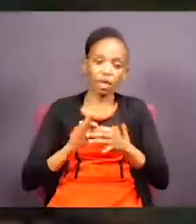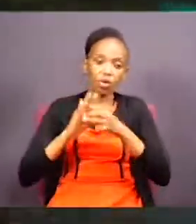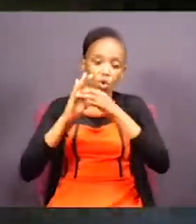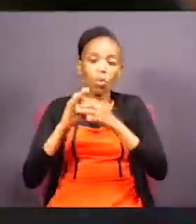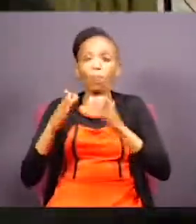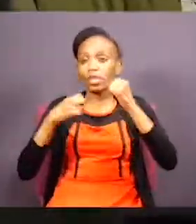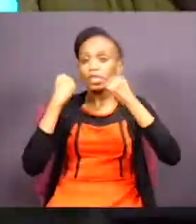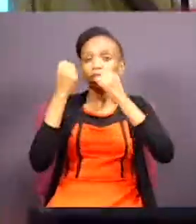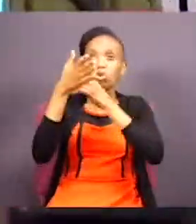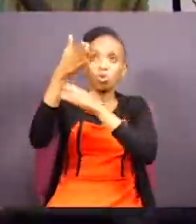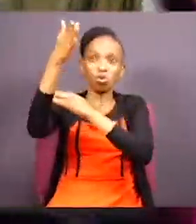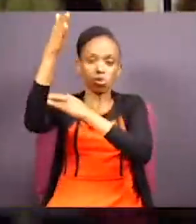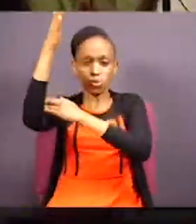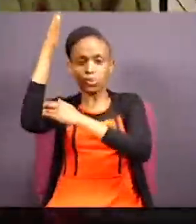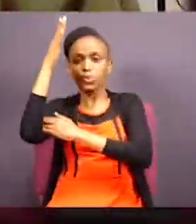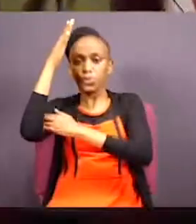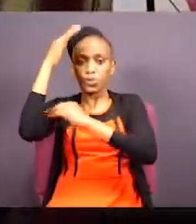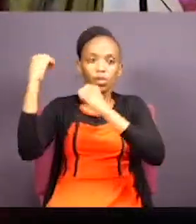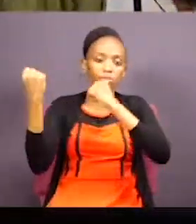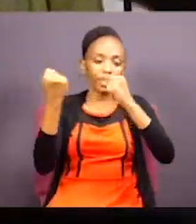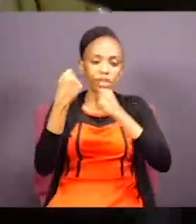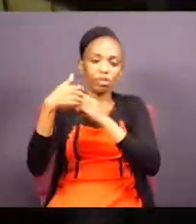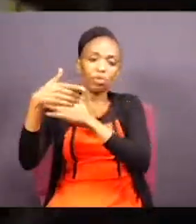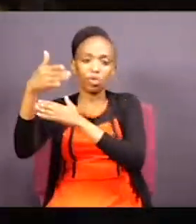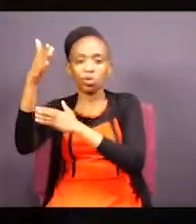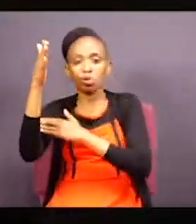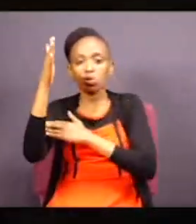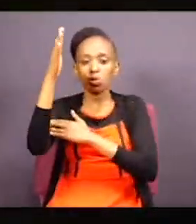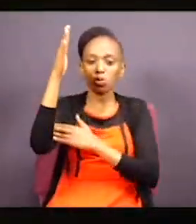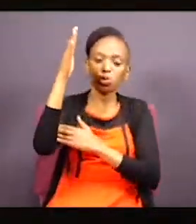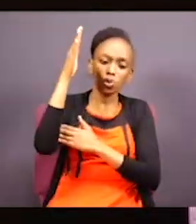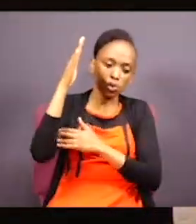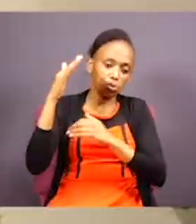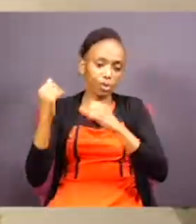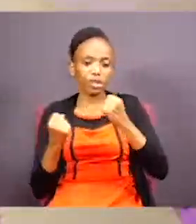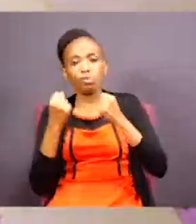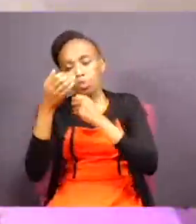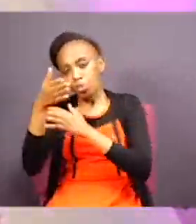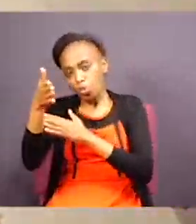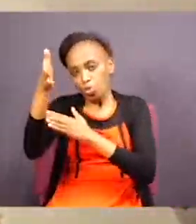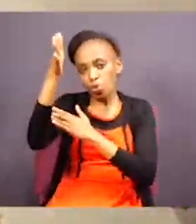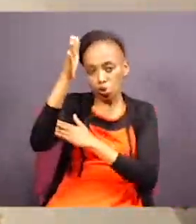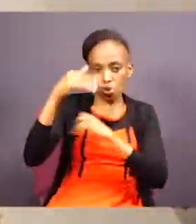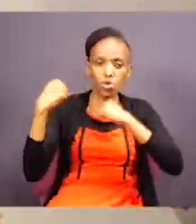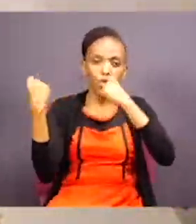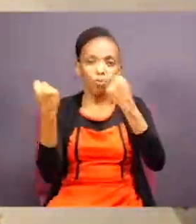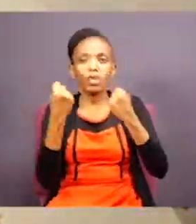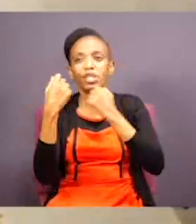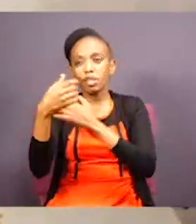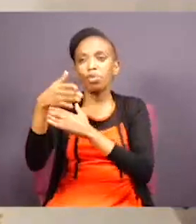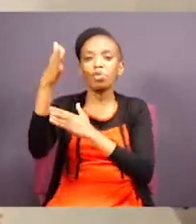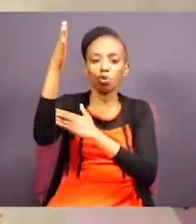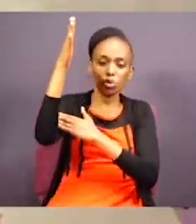Mwenyezi Mungu, Mwenyezi Mungu, Mwenyezi Mungu, Mwenyezi Mungu, Mwenyezi Mungu,